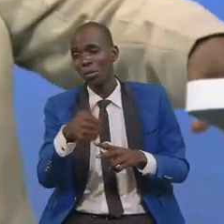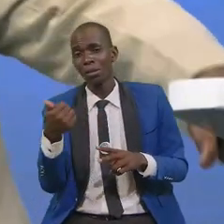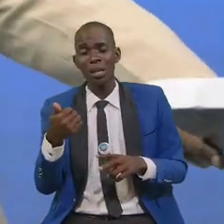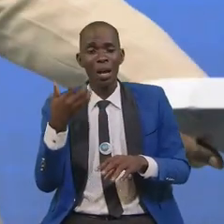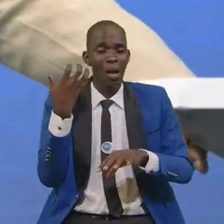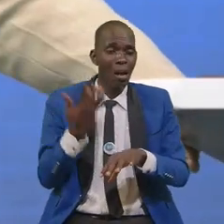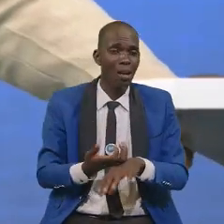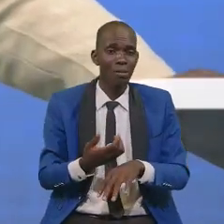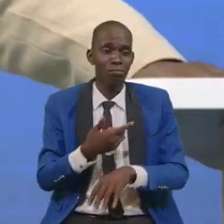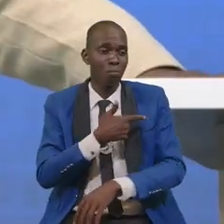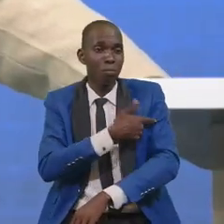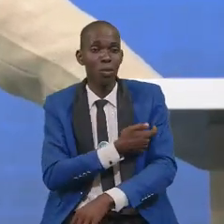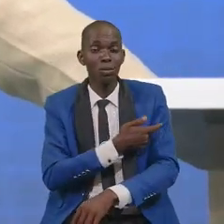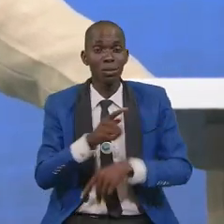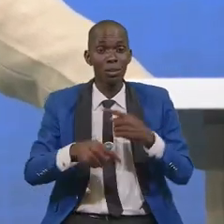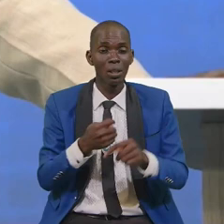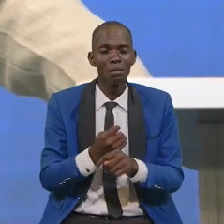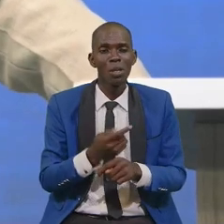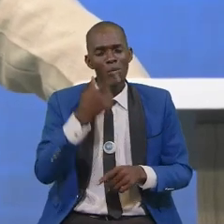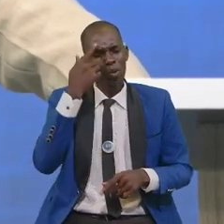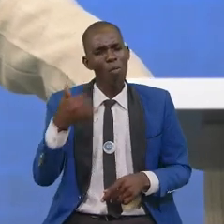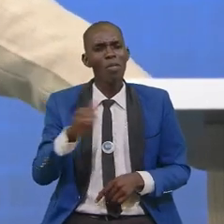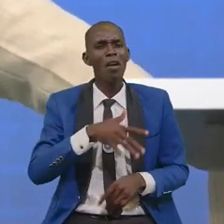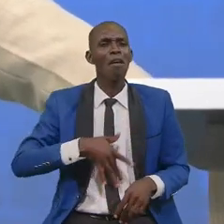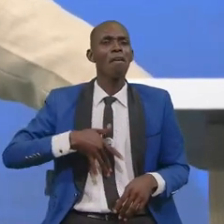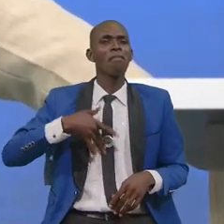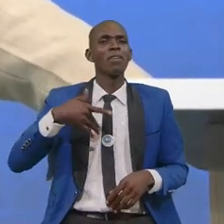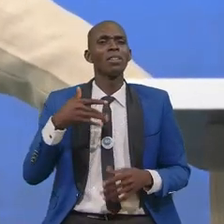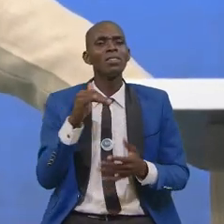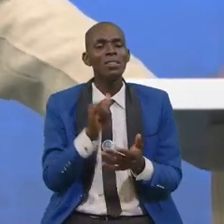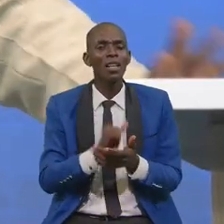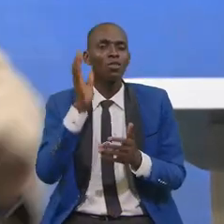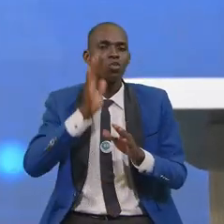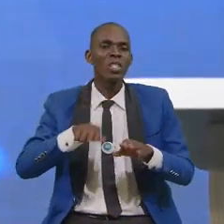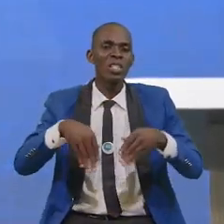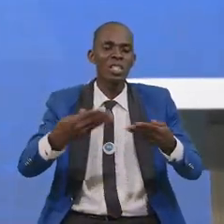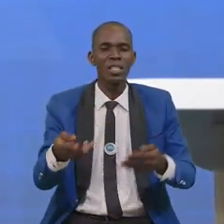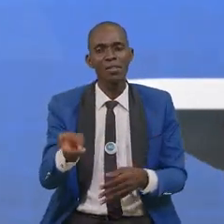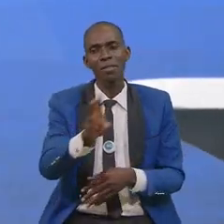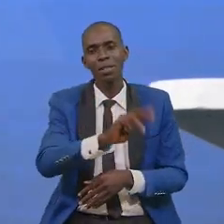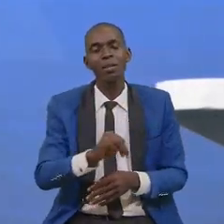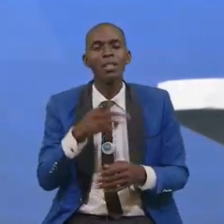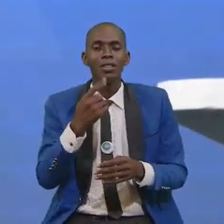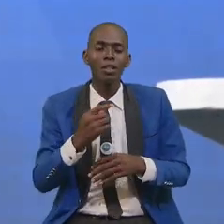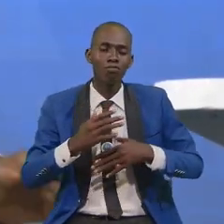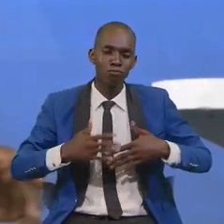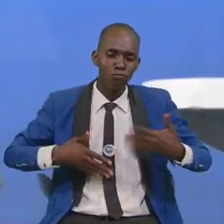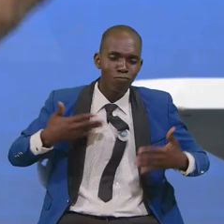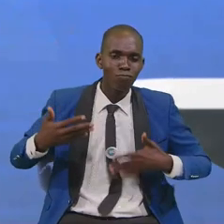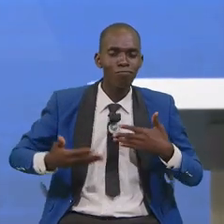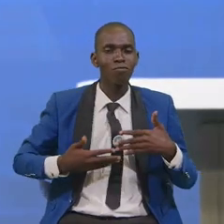drugs, because they feel that that will give them the joy, the